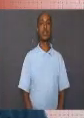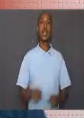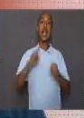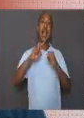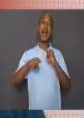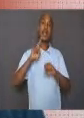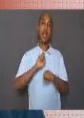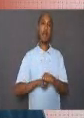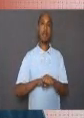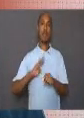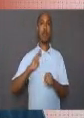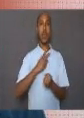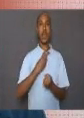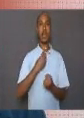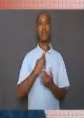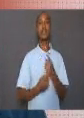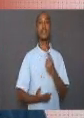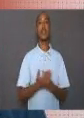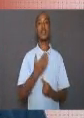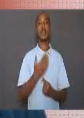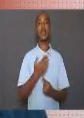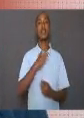Last time, we discussed the